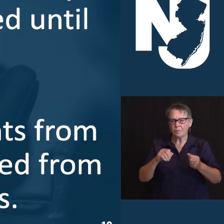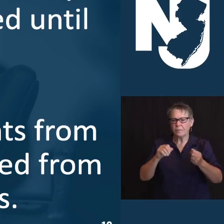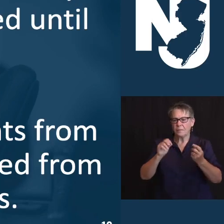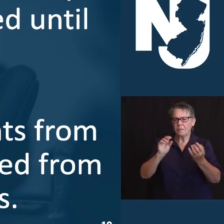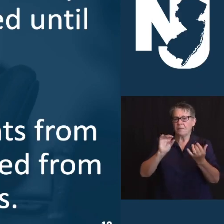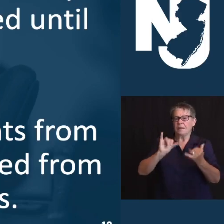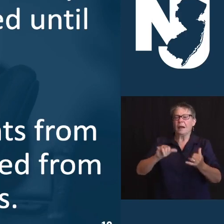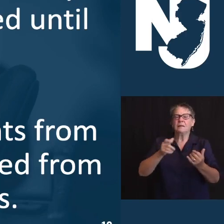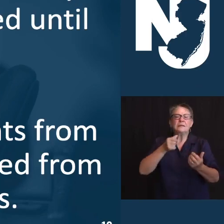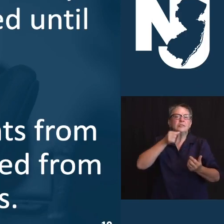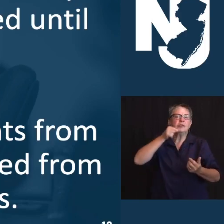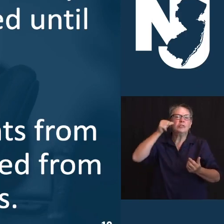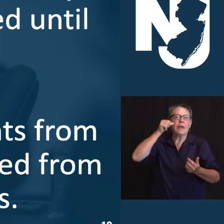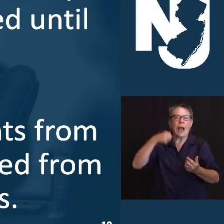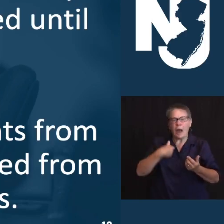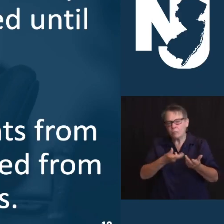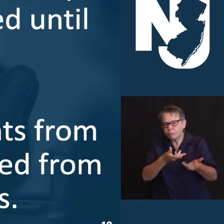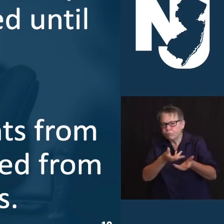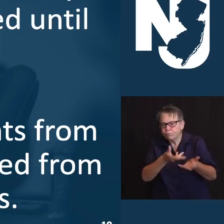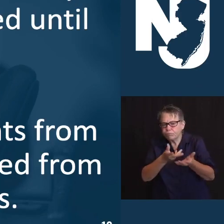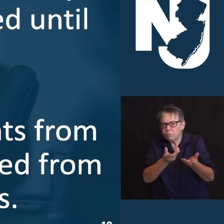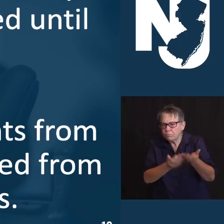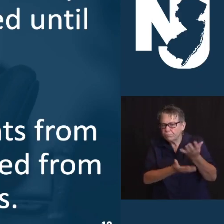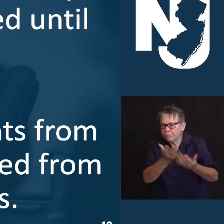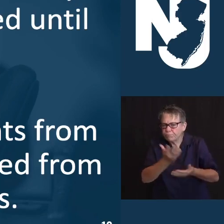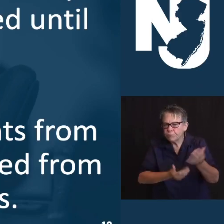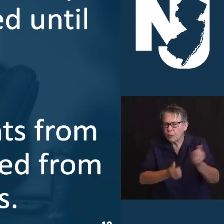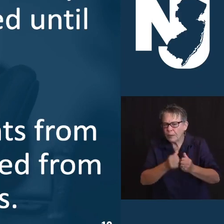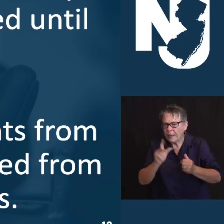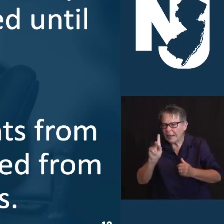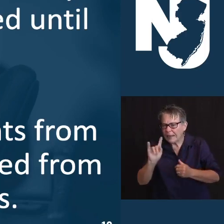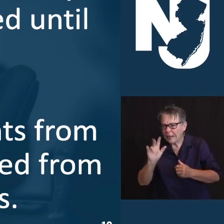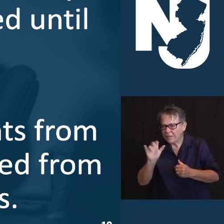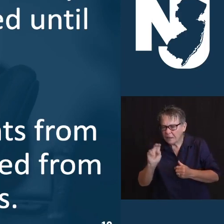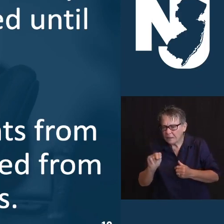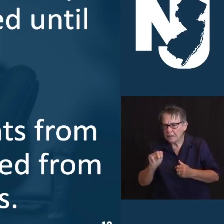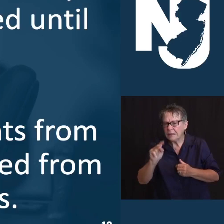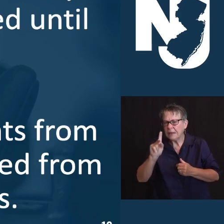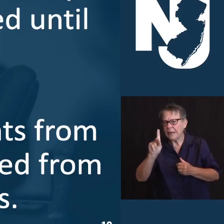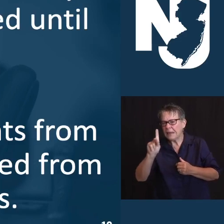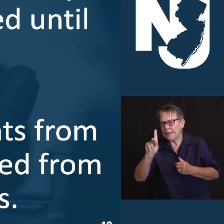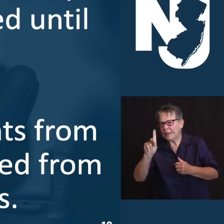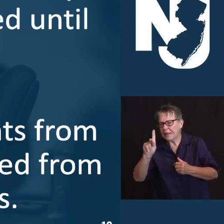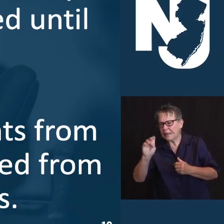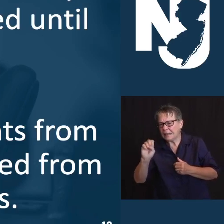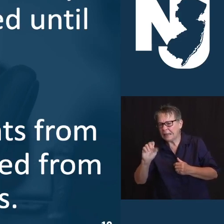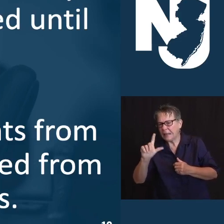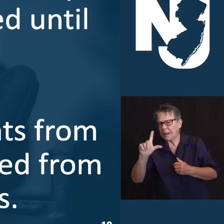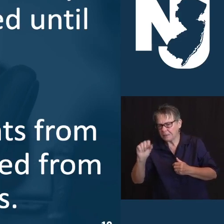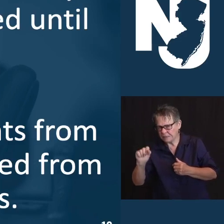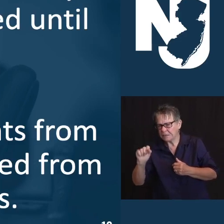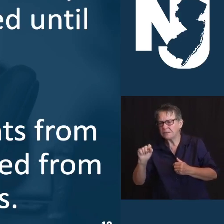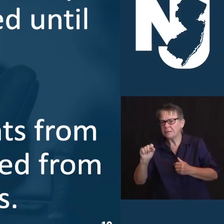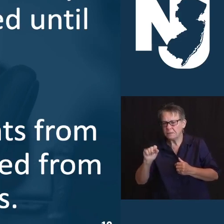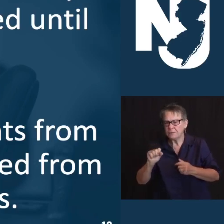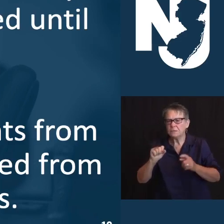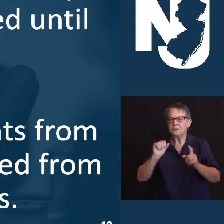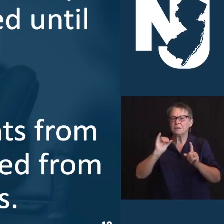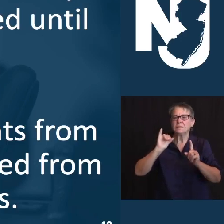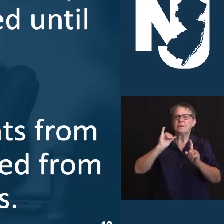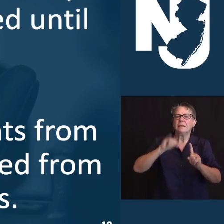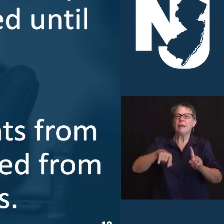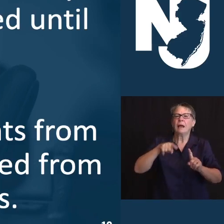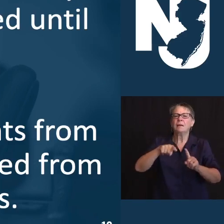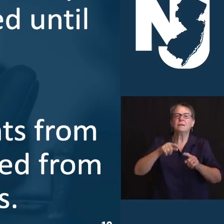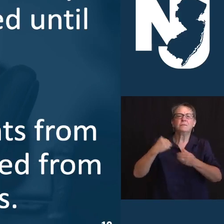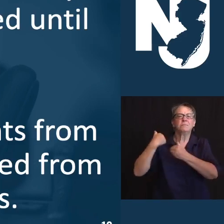Education, about Chromebooks and the backlog in getting Chromebooks to our districts. and it is concerning, I